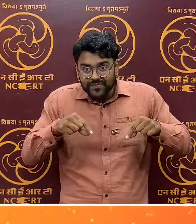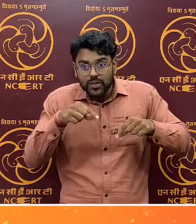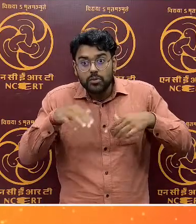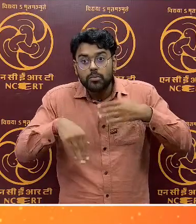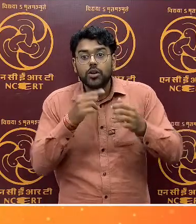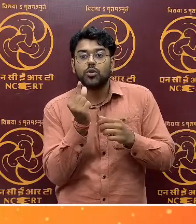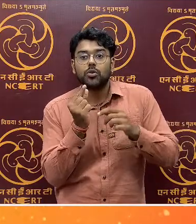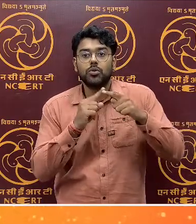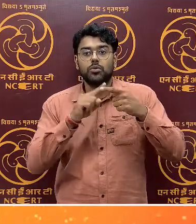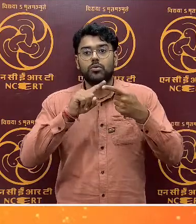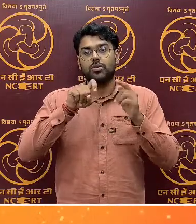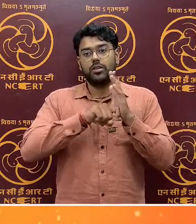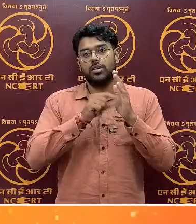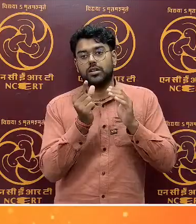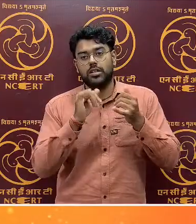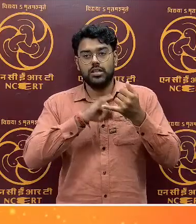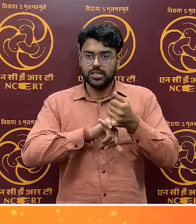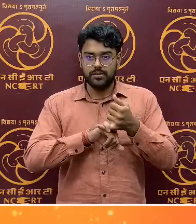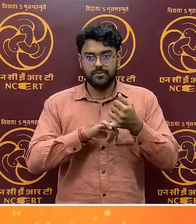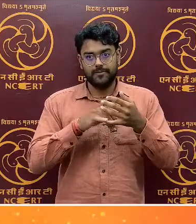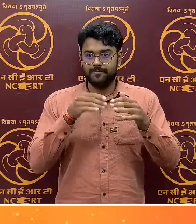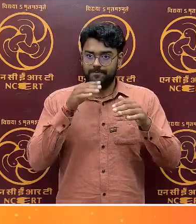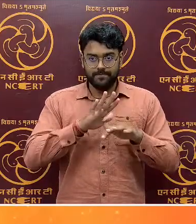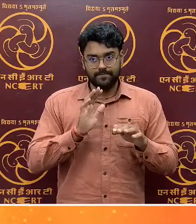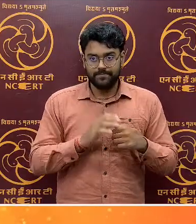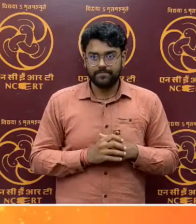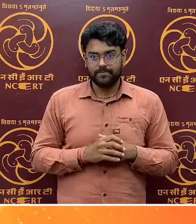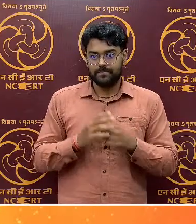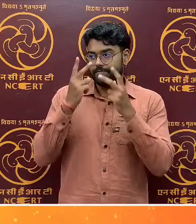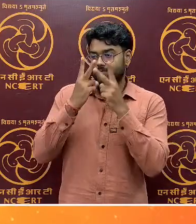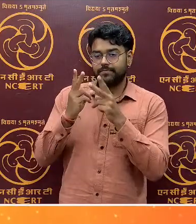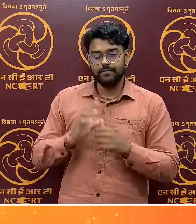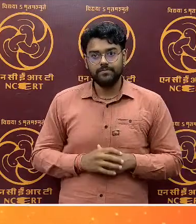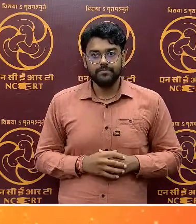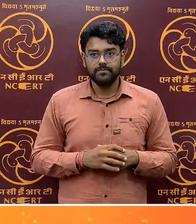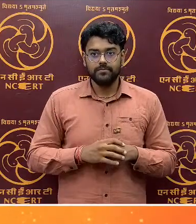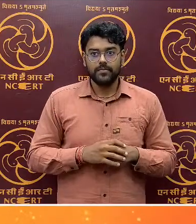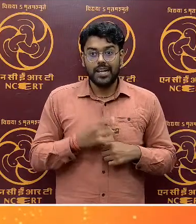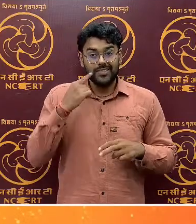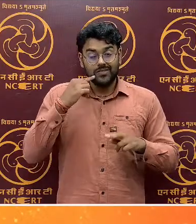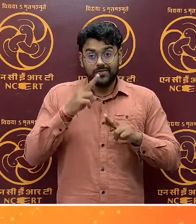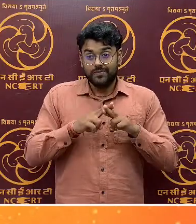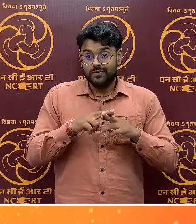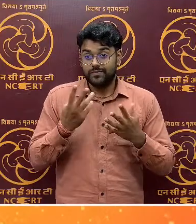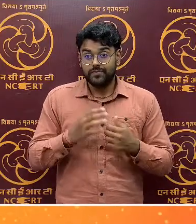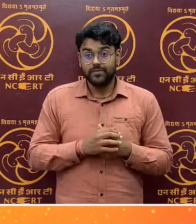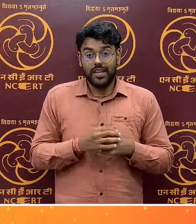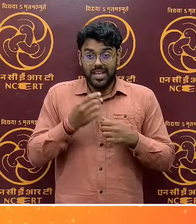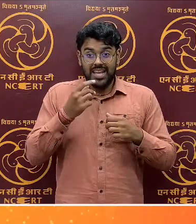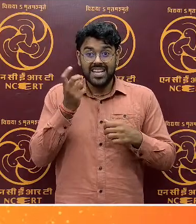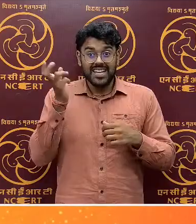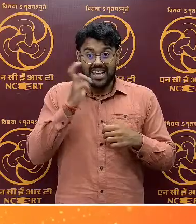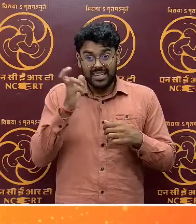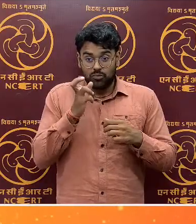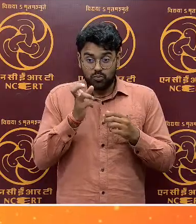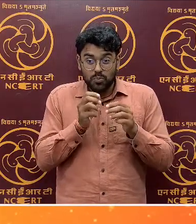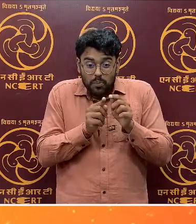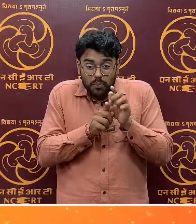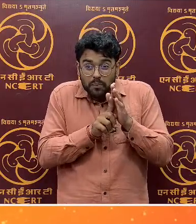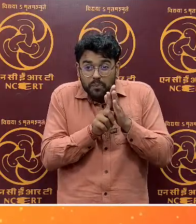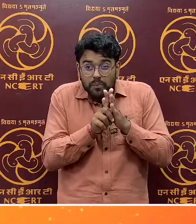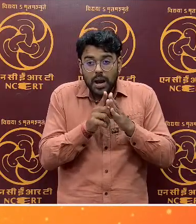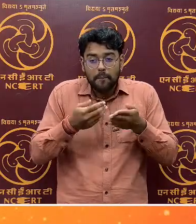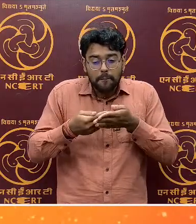uterus. So this is the part that is uterus. Okay, so if the egg is fertilized, then the baby